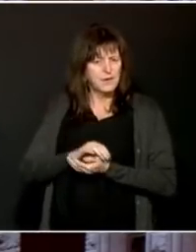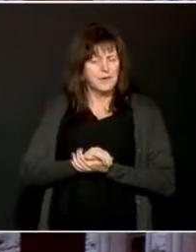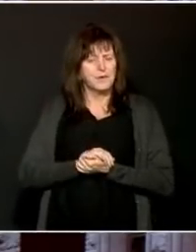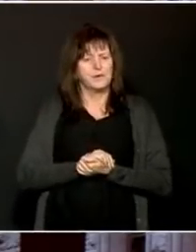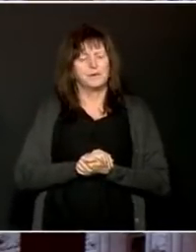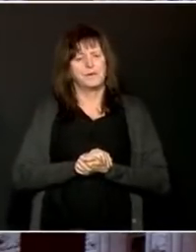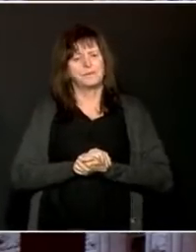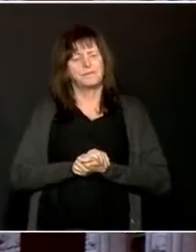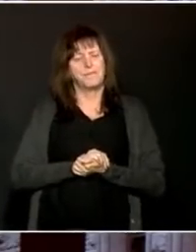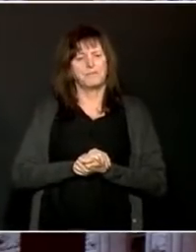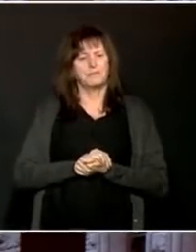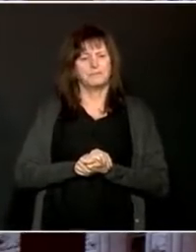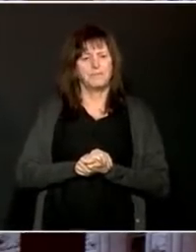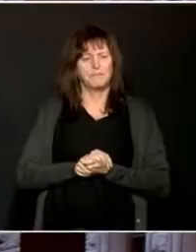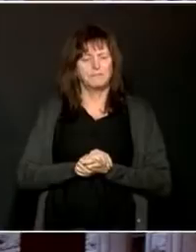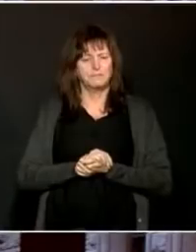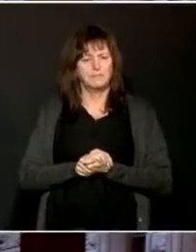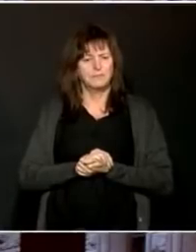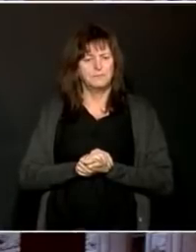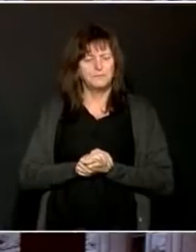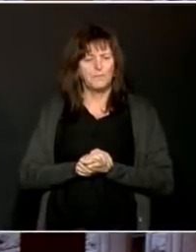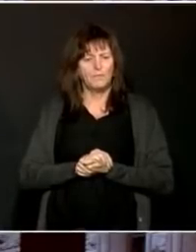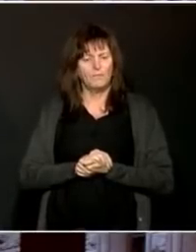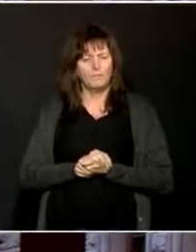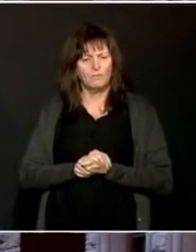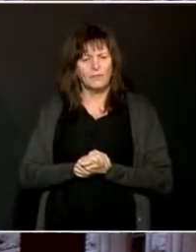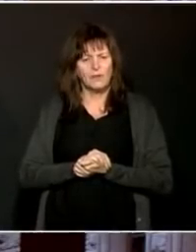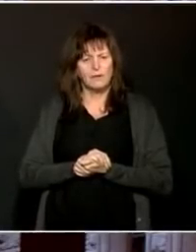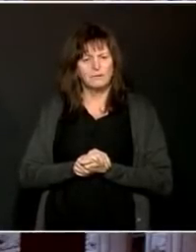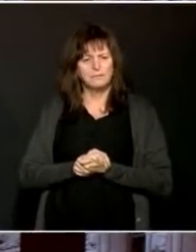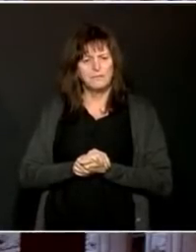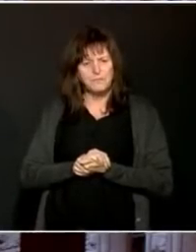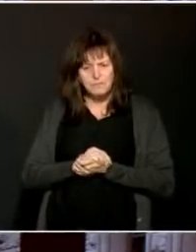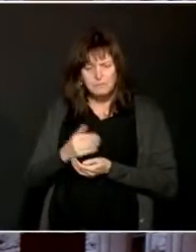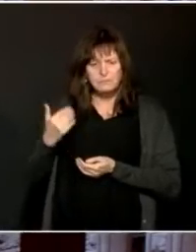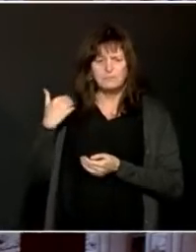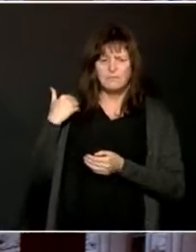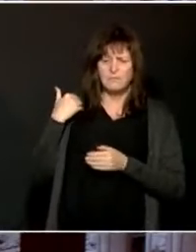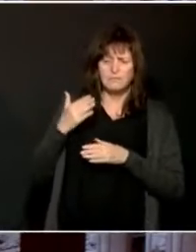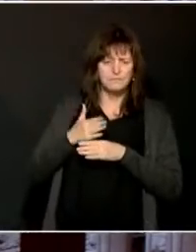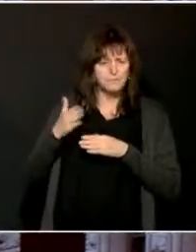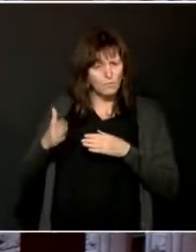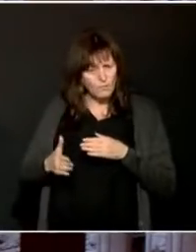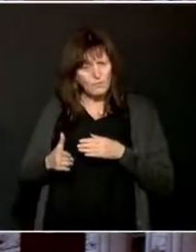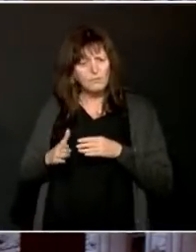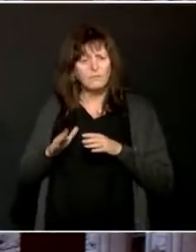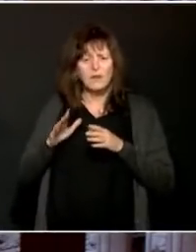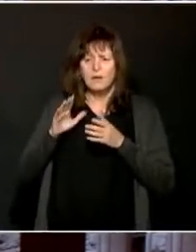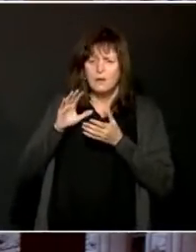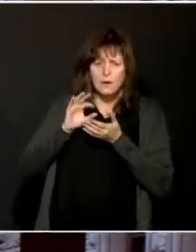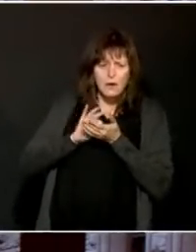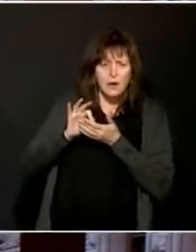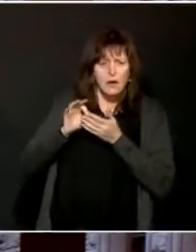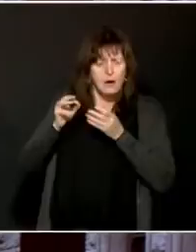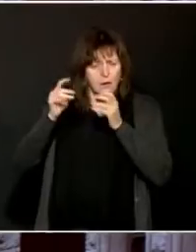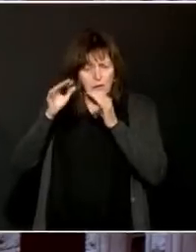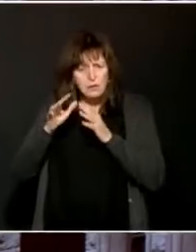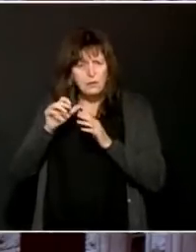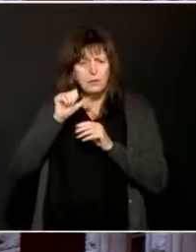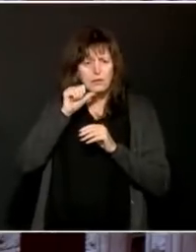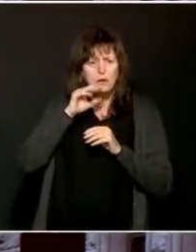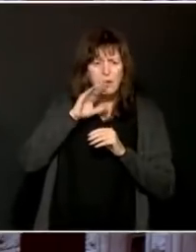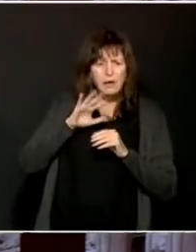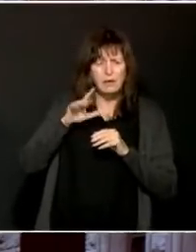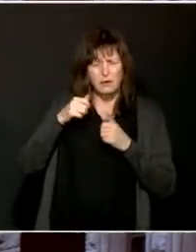a little lowering of the counts over this past weekend, but we'll have to see if we can stay below 2,000 as we go into this